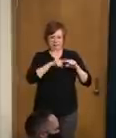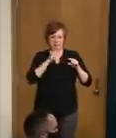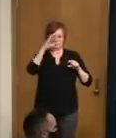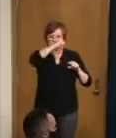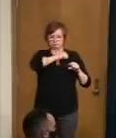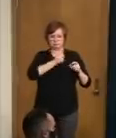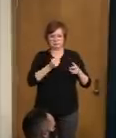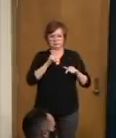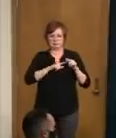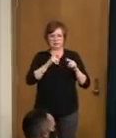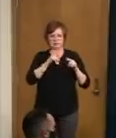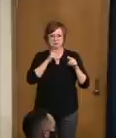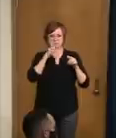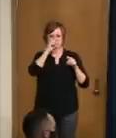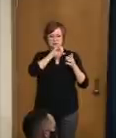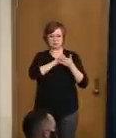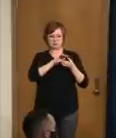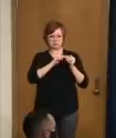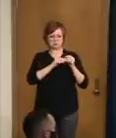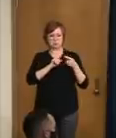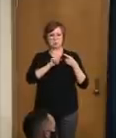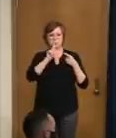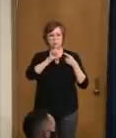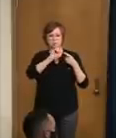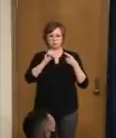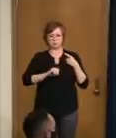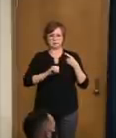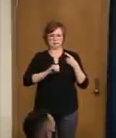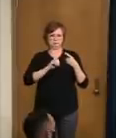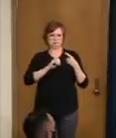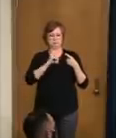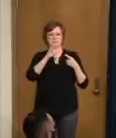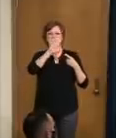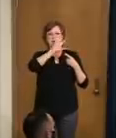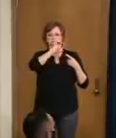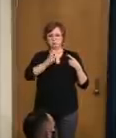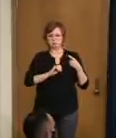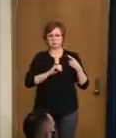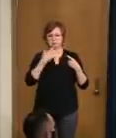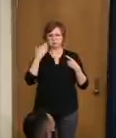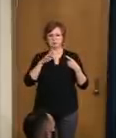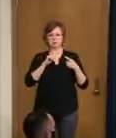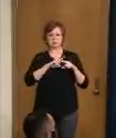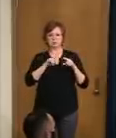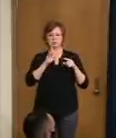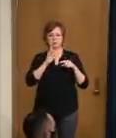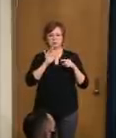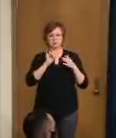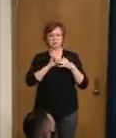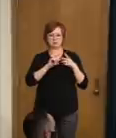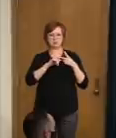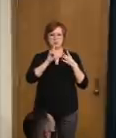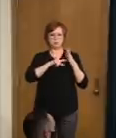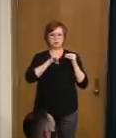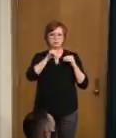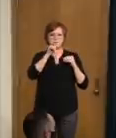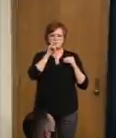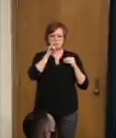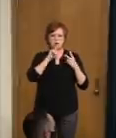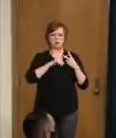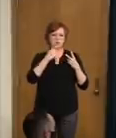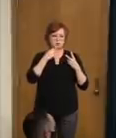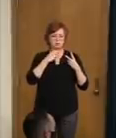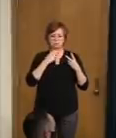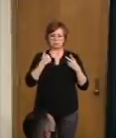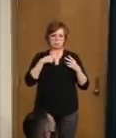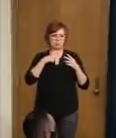in the household, we bring that down. Similarly with bars and restaurants. Does that generate 30 cases a day? Because we don't know unless there's